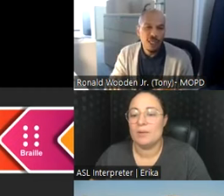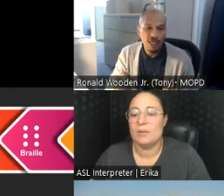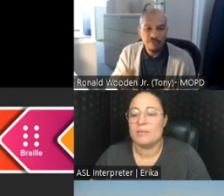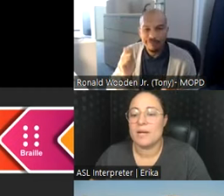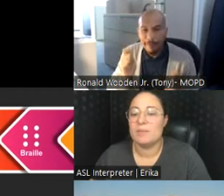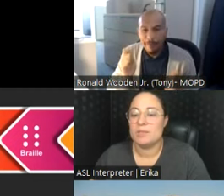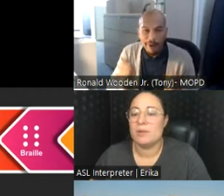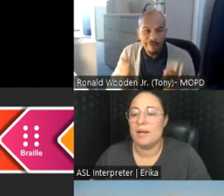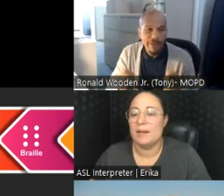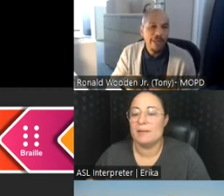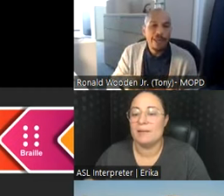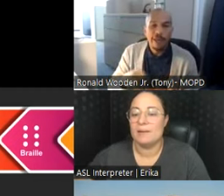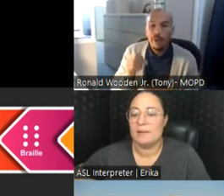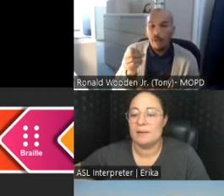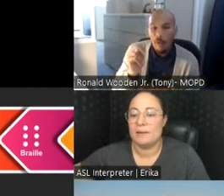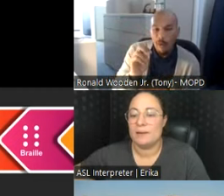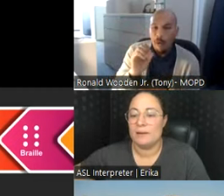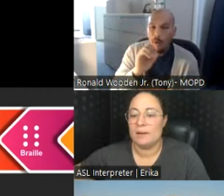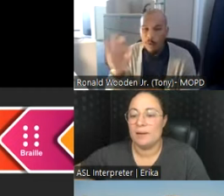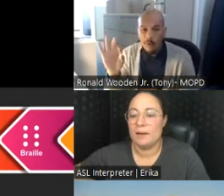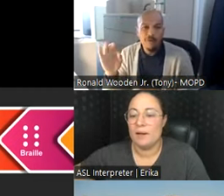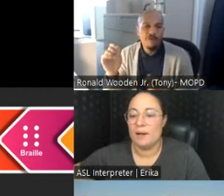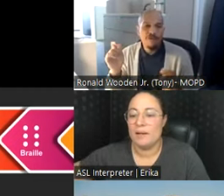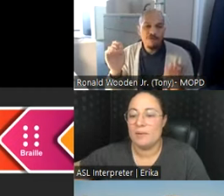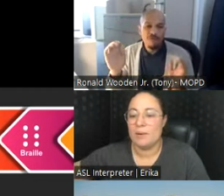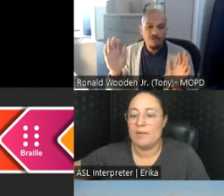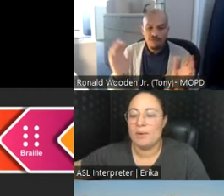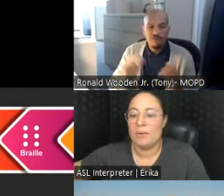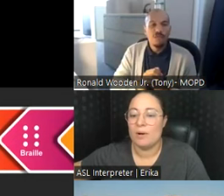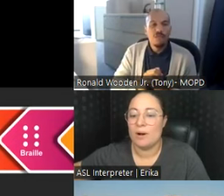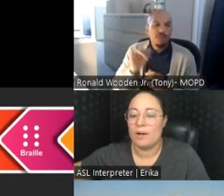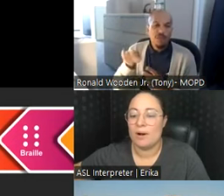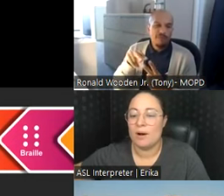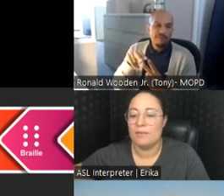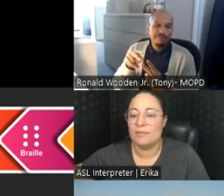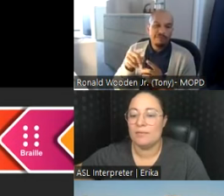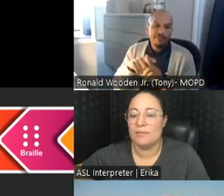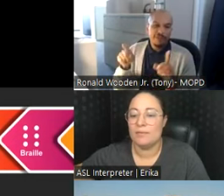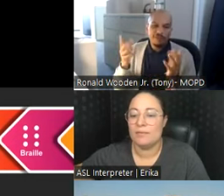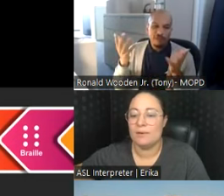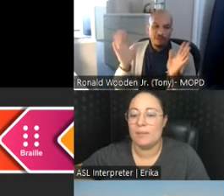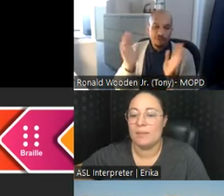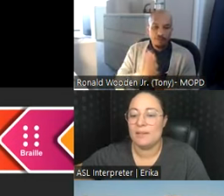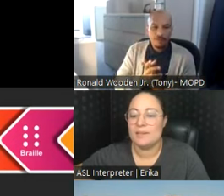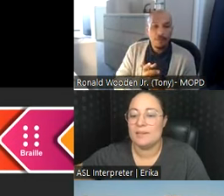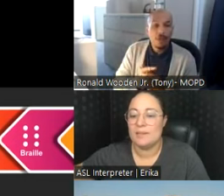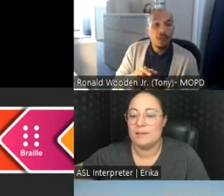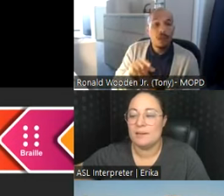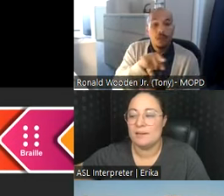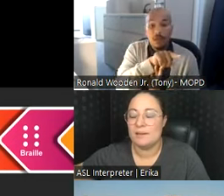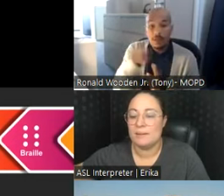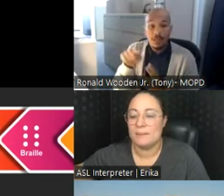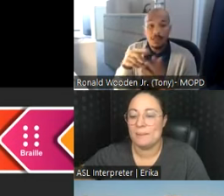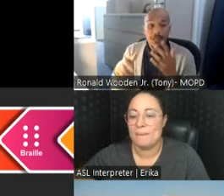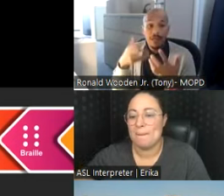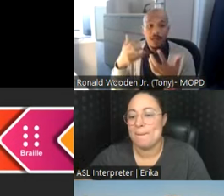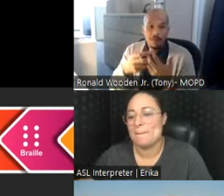With closed captions, you can. And then you have your own on and off abilities.